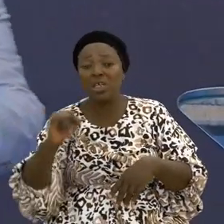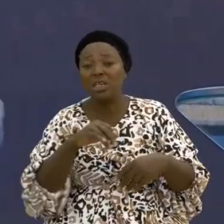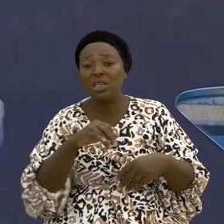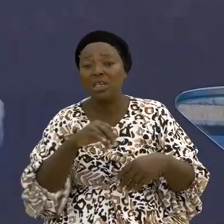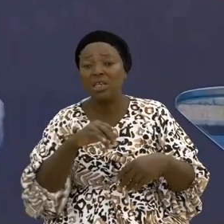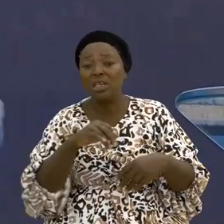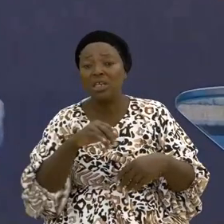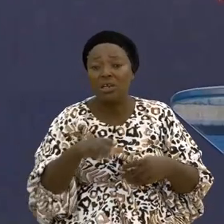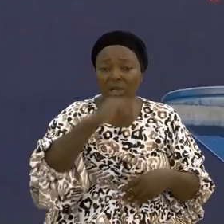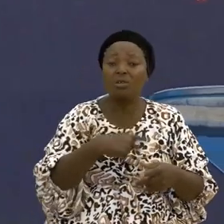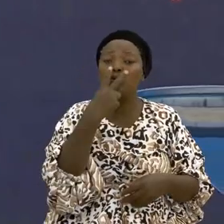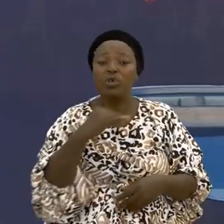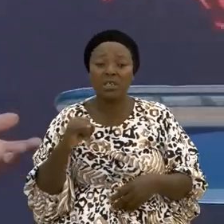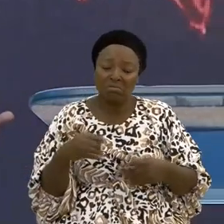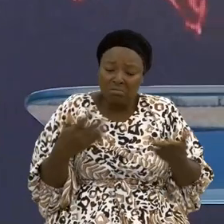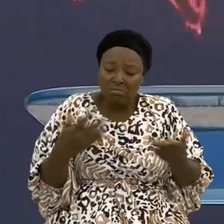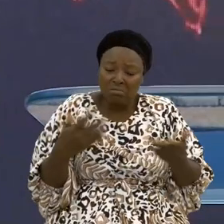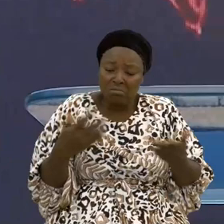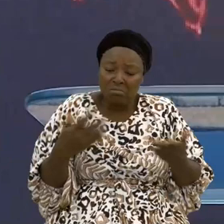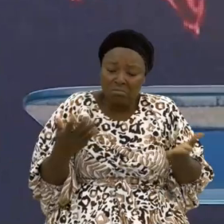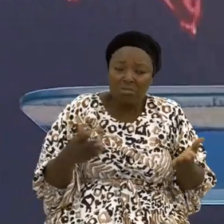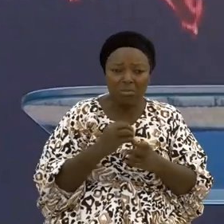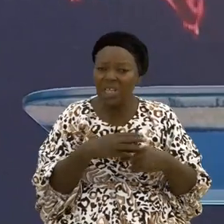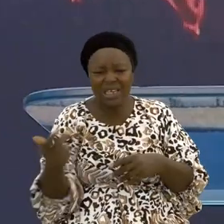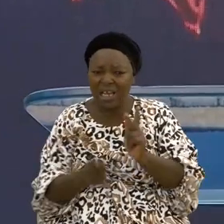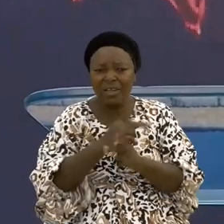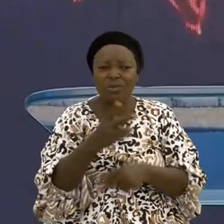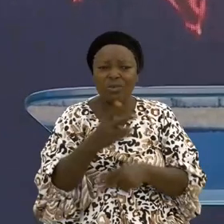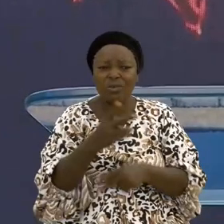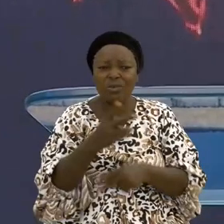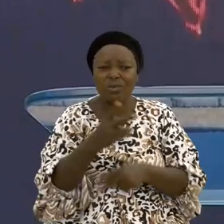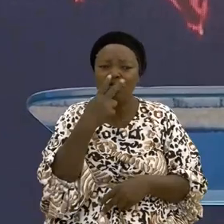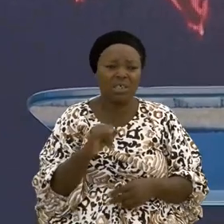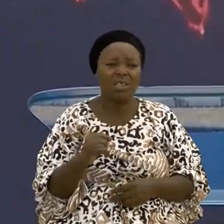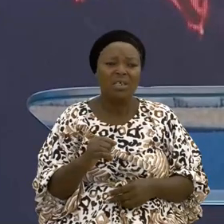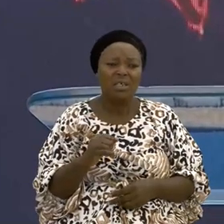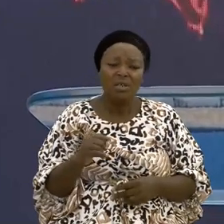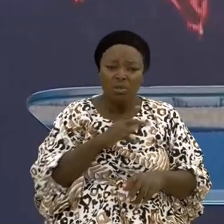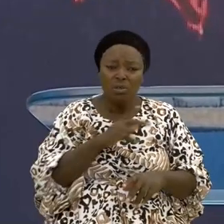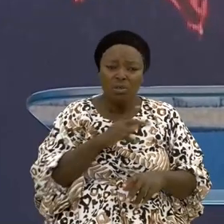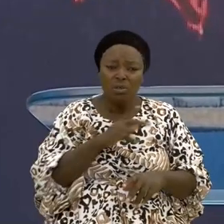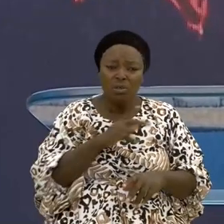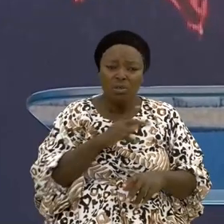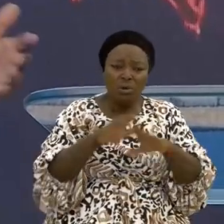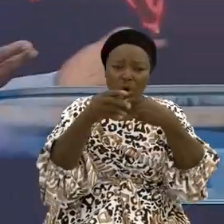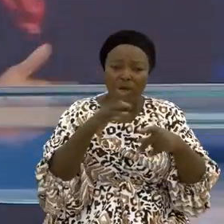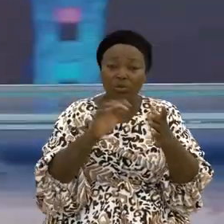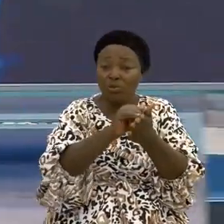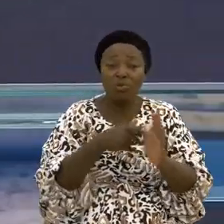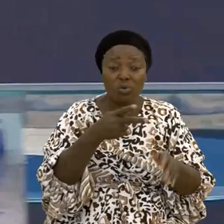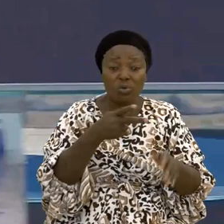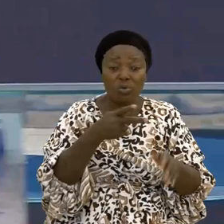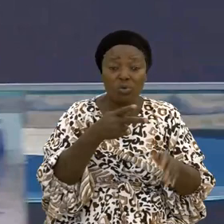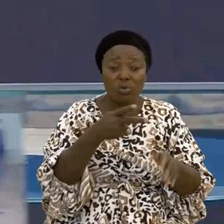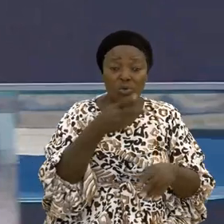to the smoking, whether it's ordinary cigarette or marijuana, or it's a kind of a